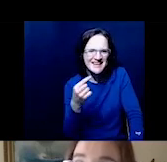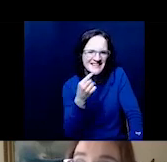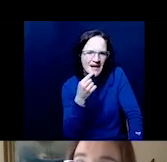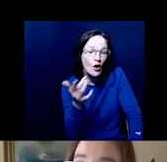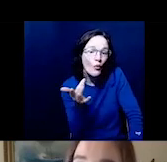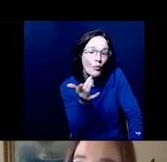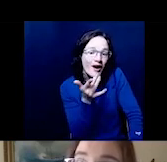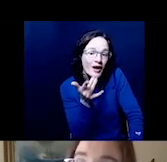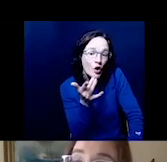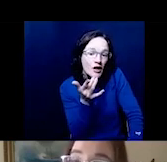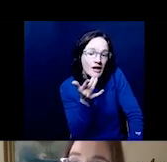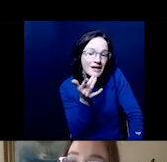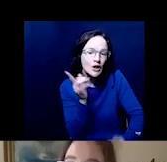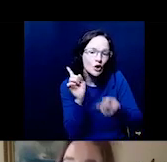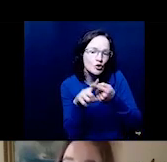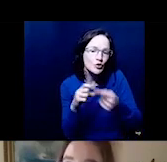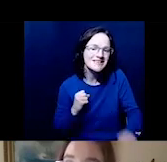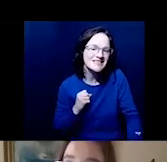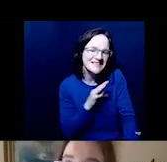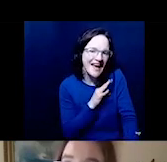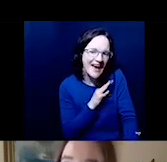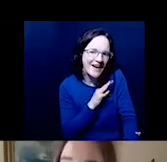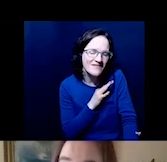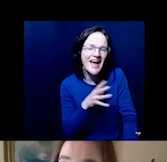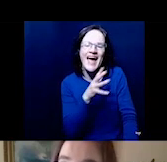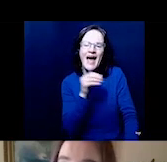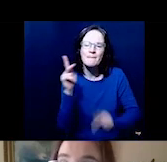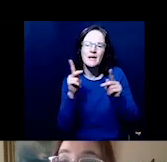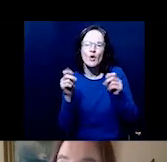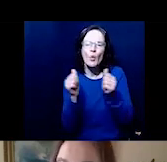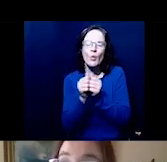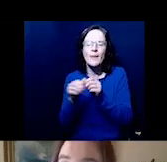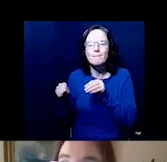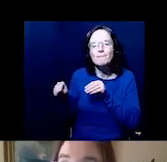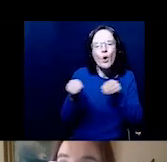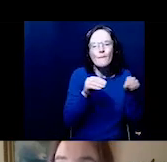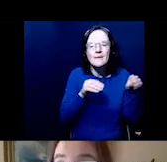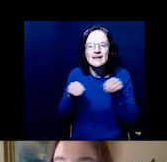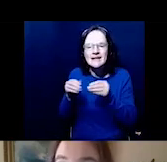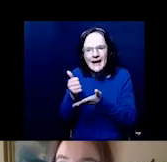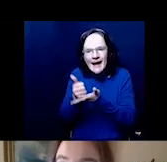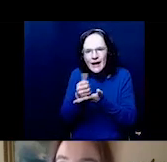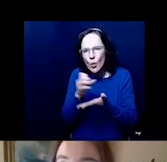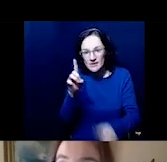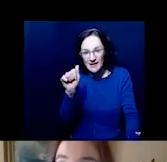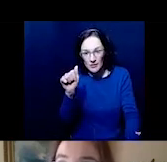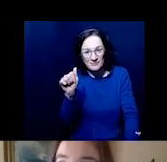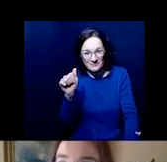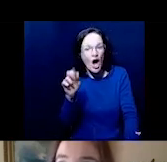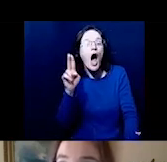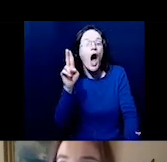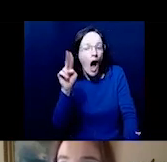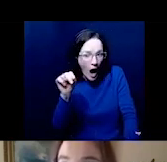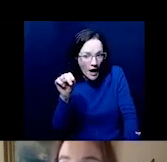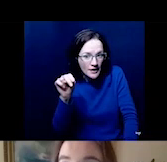staff and the people who use a mobility aid or disabled folks. Yeah. However,